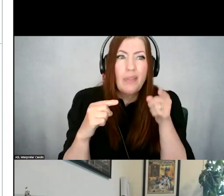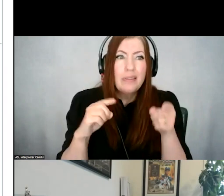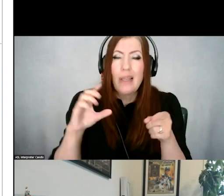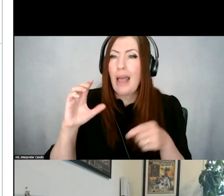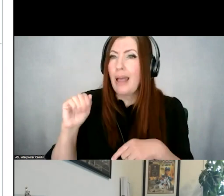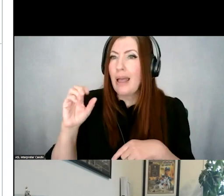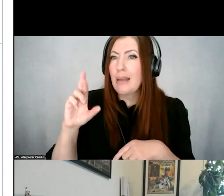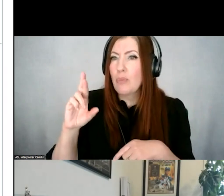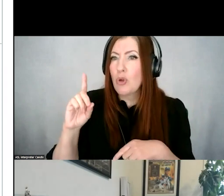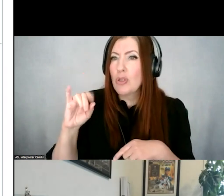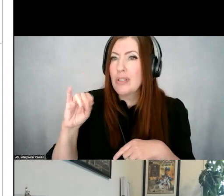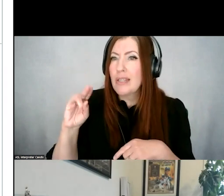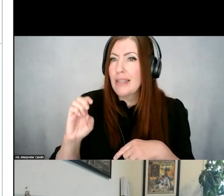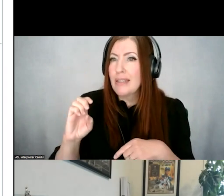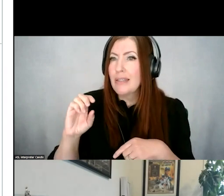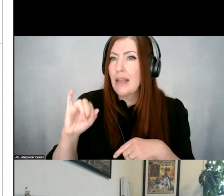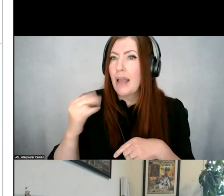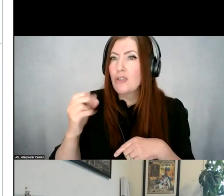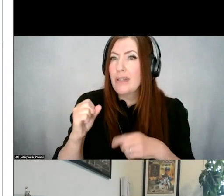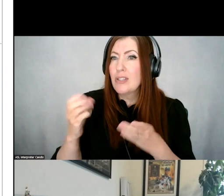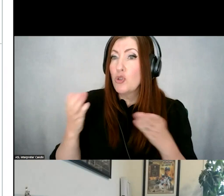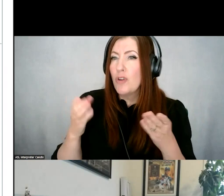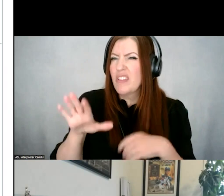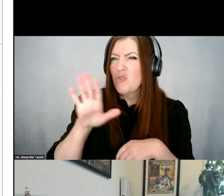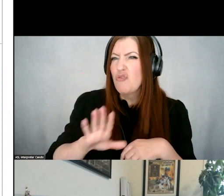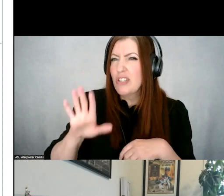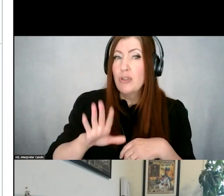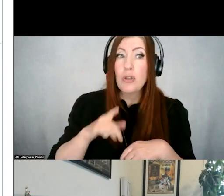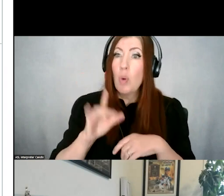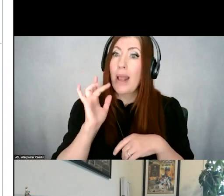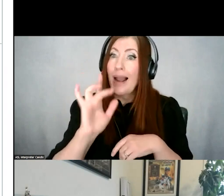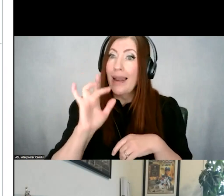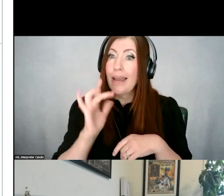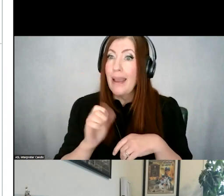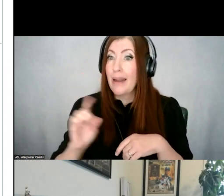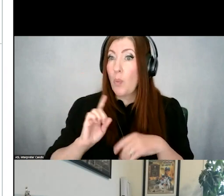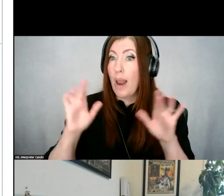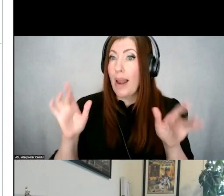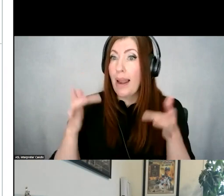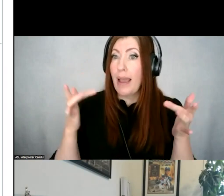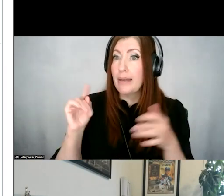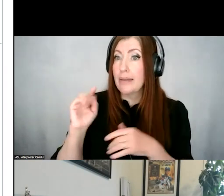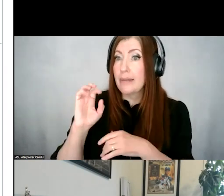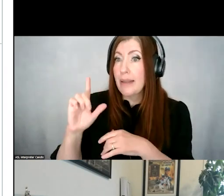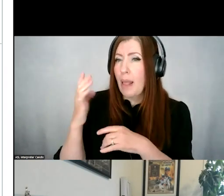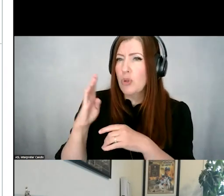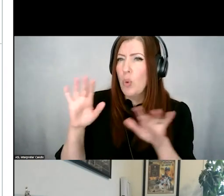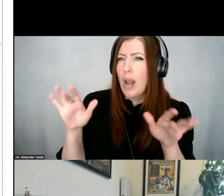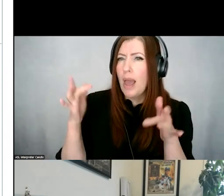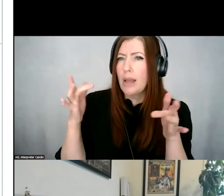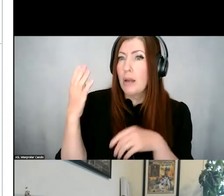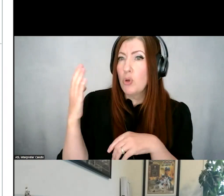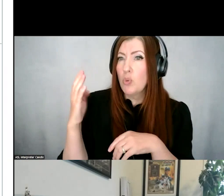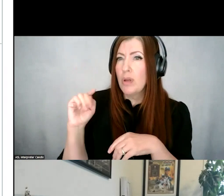Aberdeen IHS service region, you can click anywhere in that light teal blue color. And